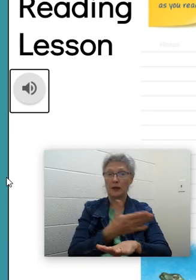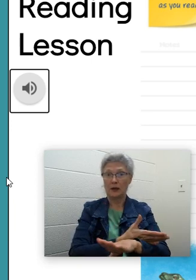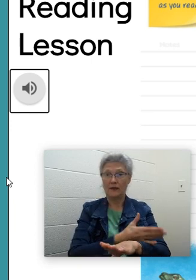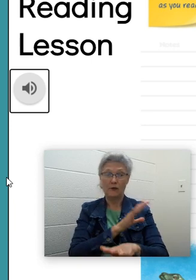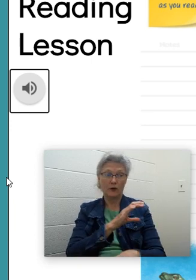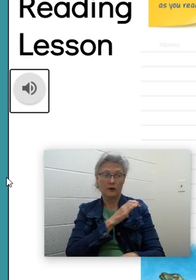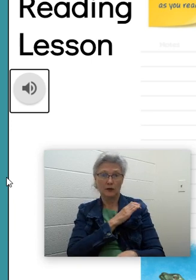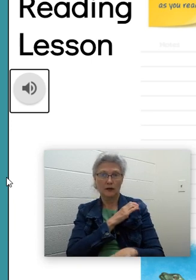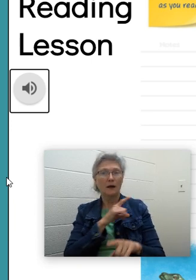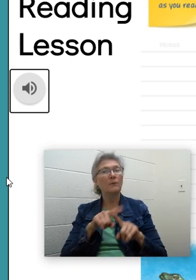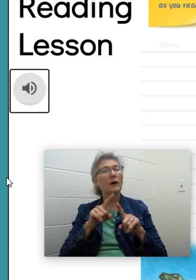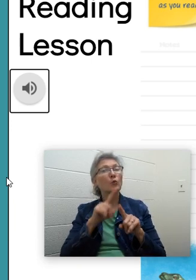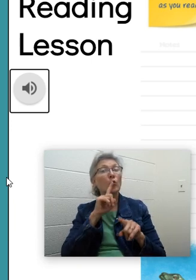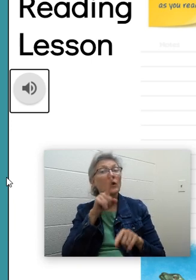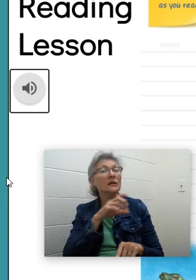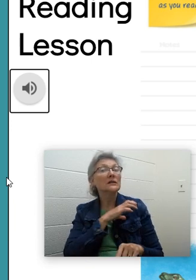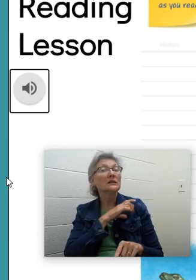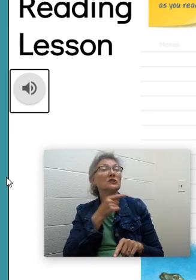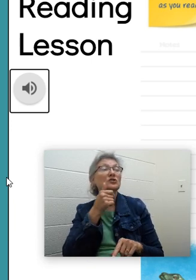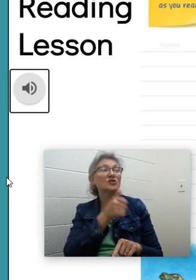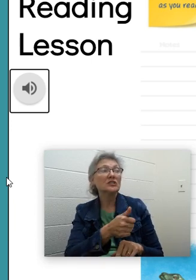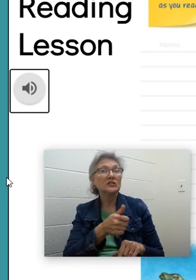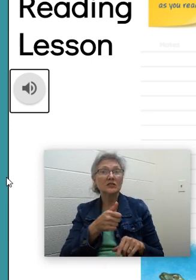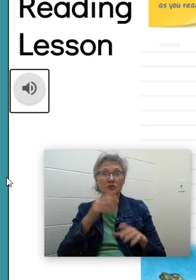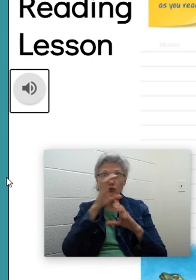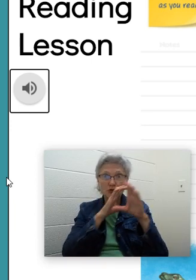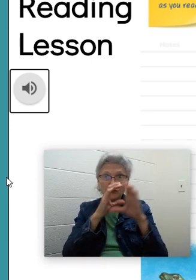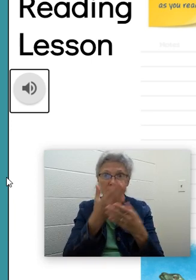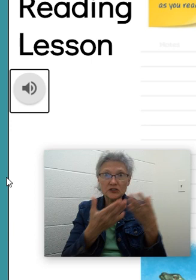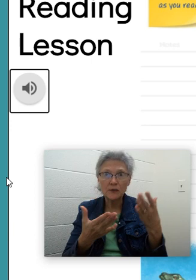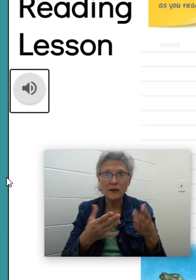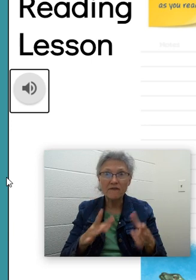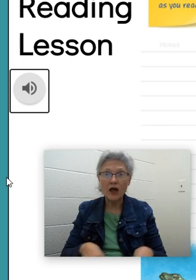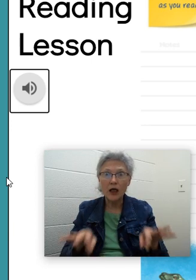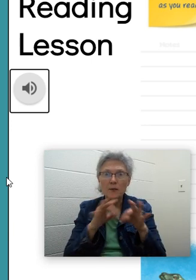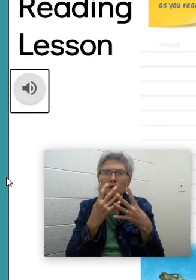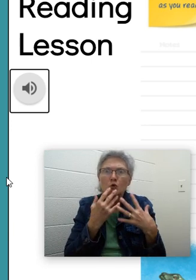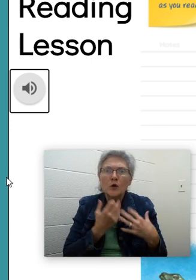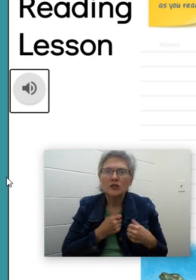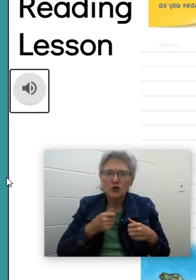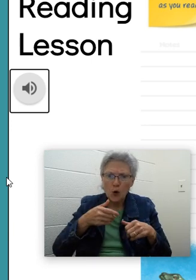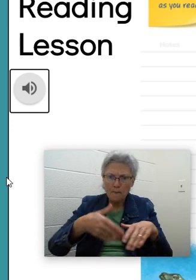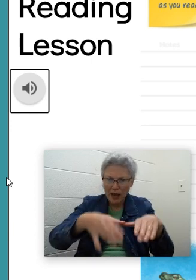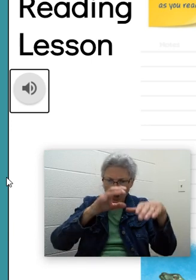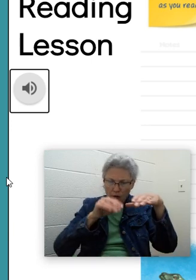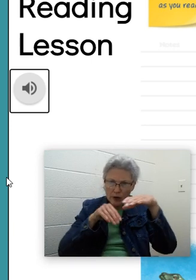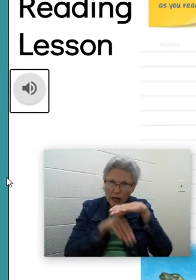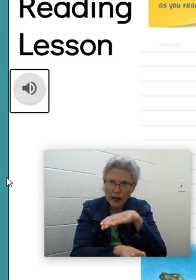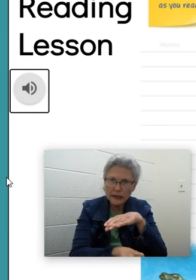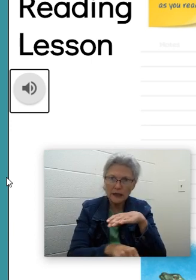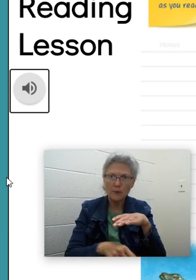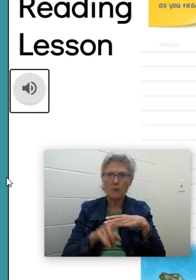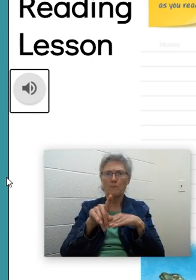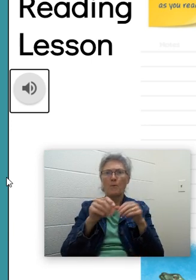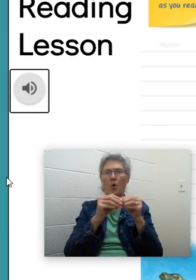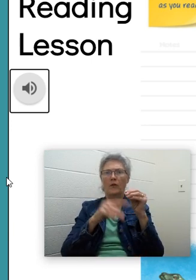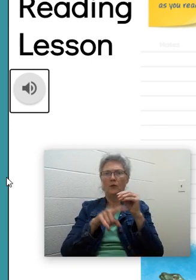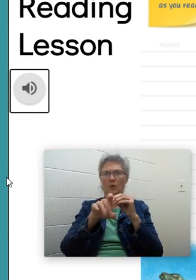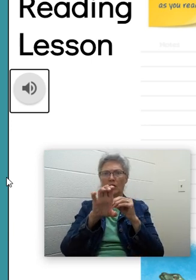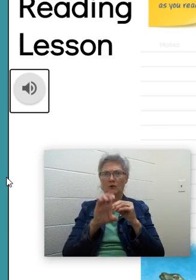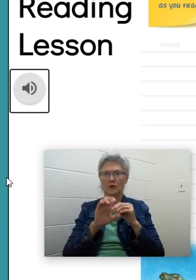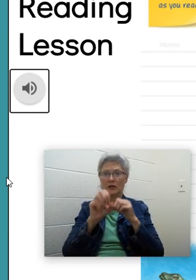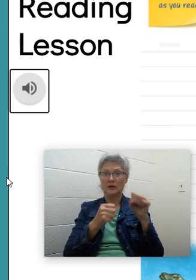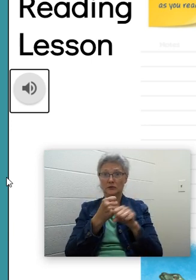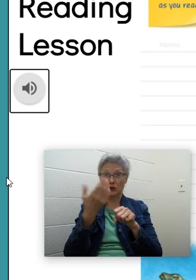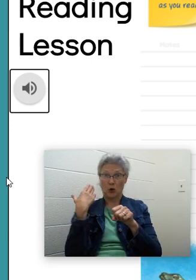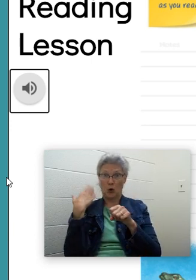something valuable. A treasure that was buried over 100 years ago by a teacher-turned-bandit named Kate